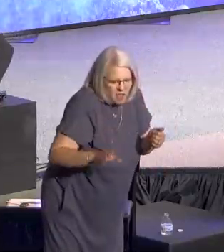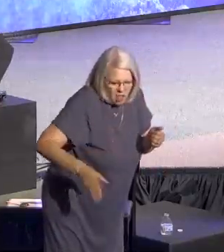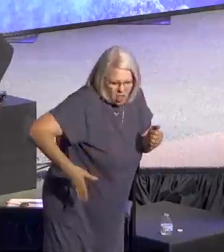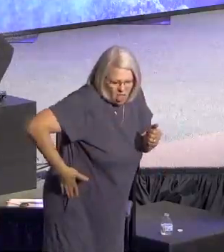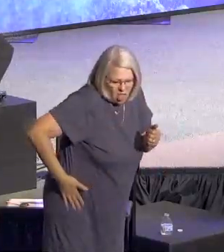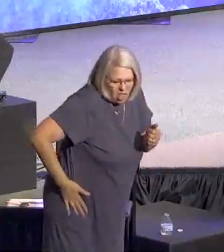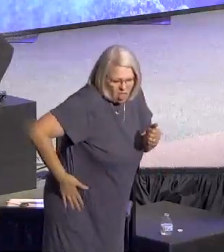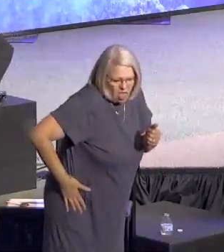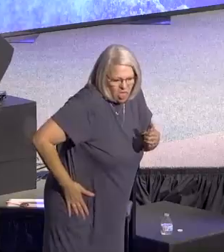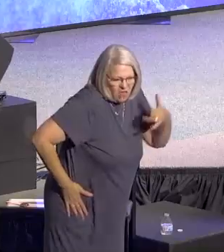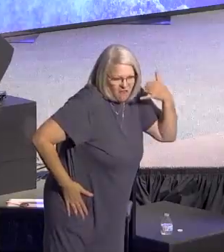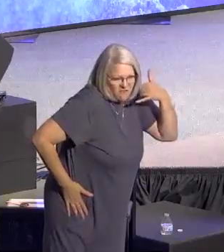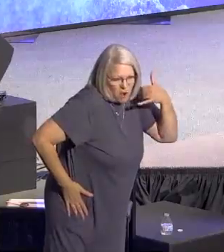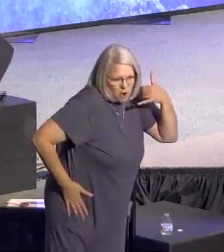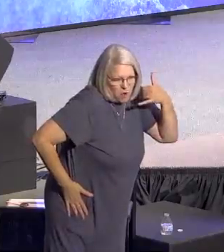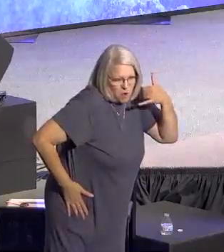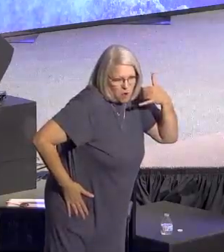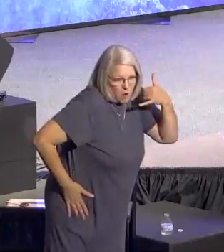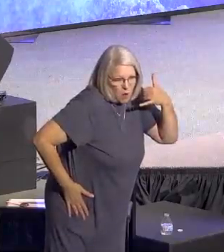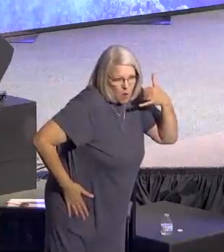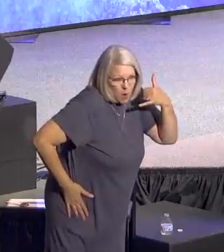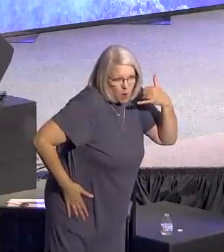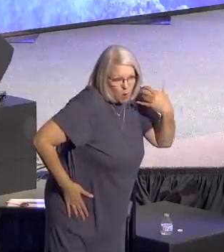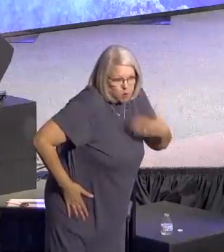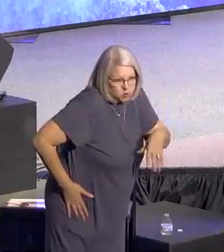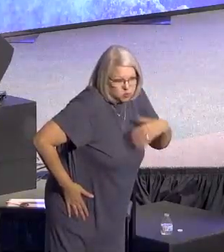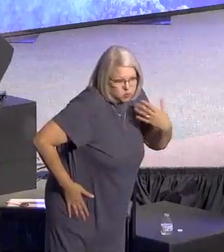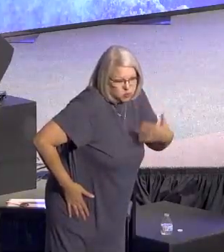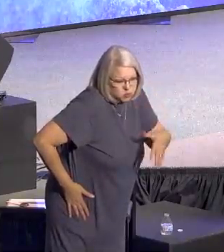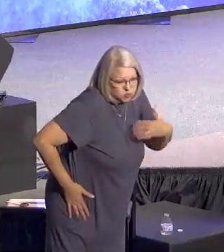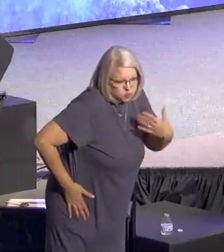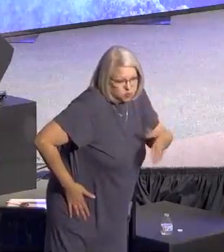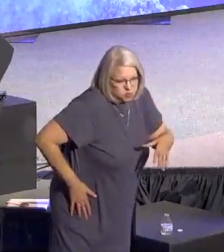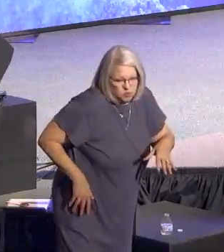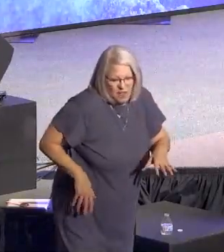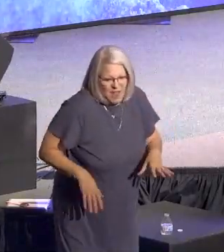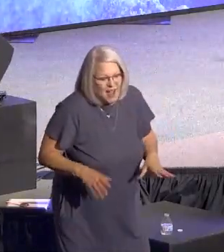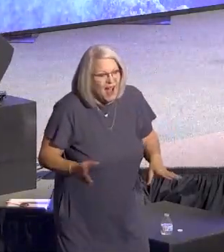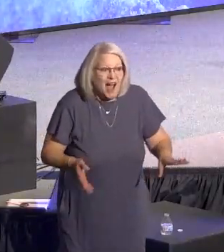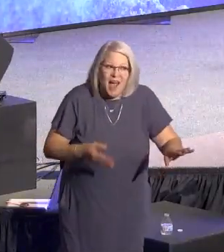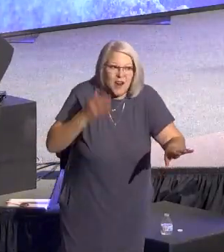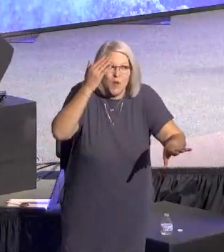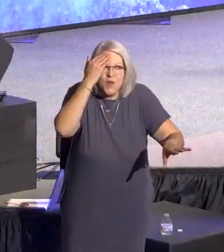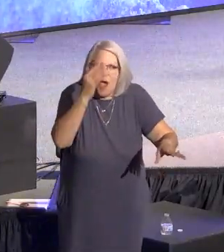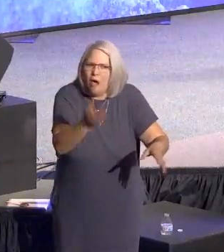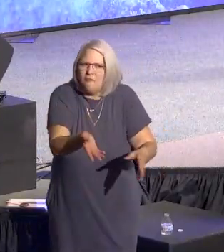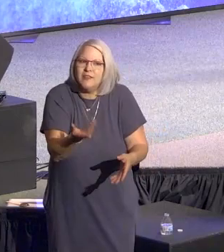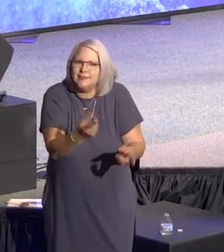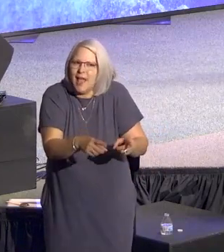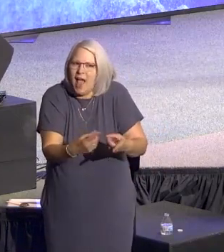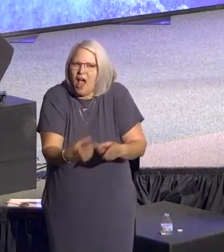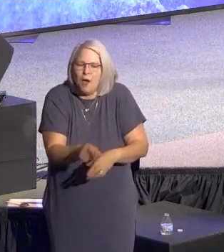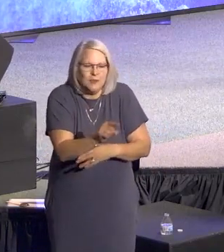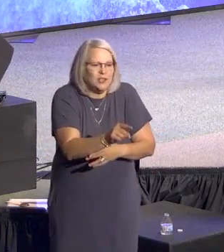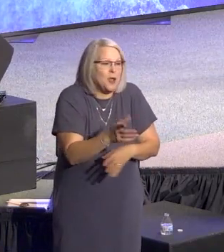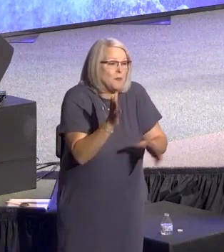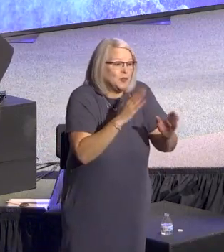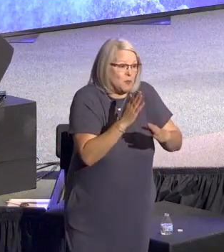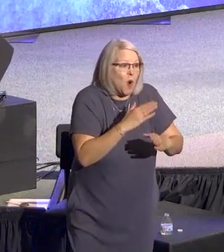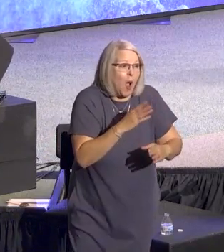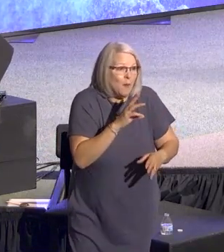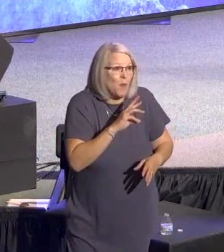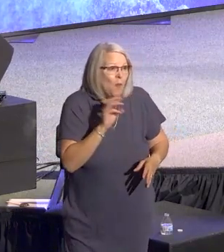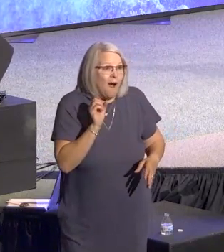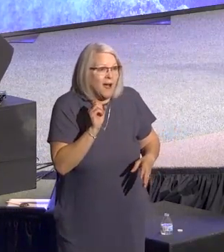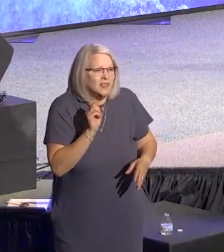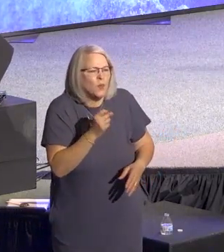pockets. I mean, I'm telling you, I mean, you don't think less of me. I don't know if you've ever done anything like that. But see, here was the problem with it.